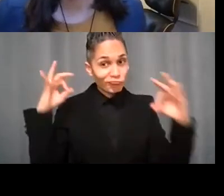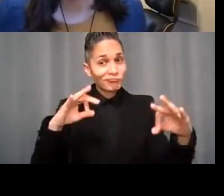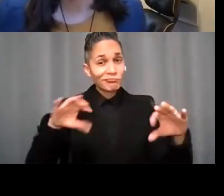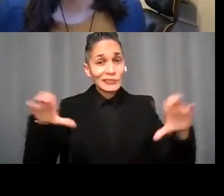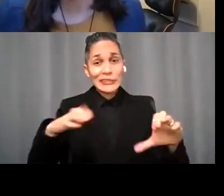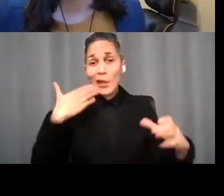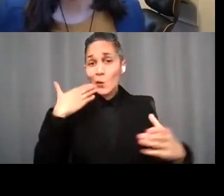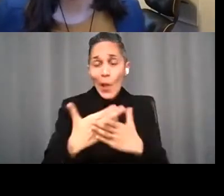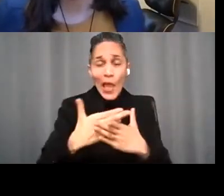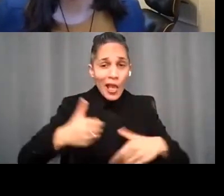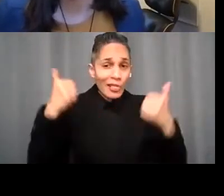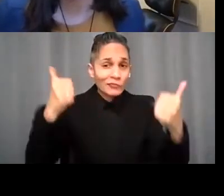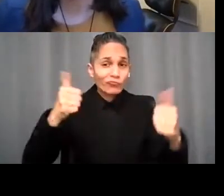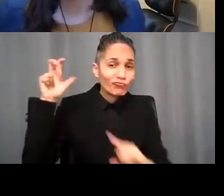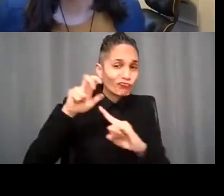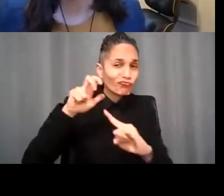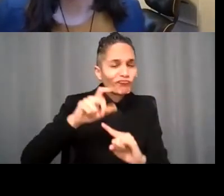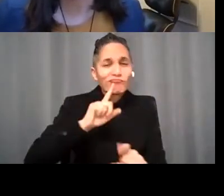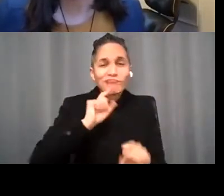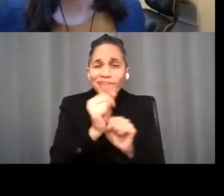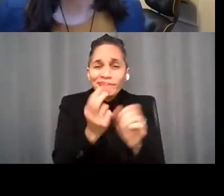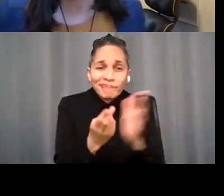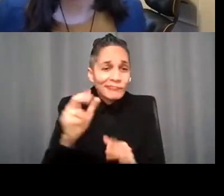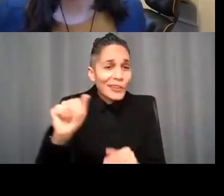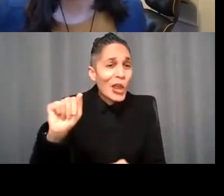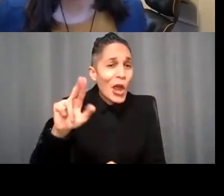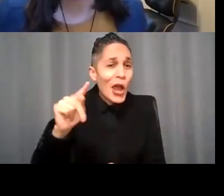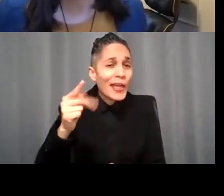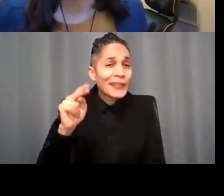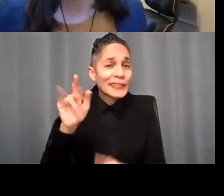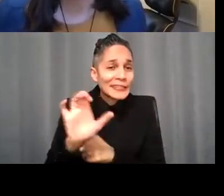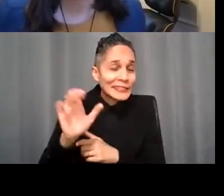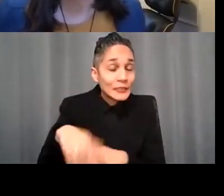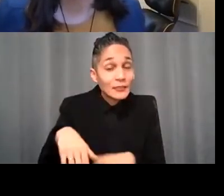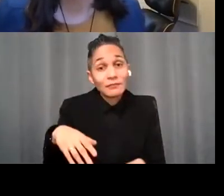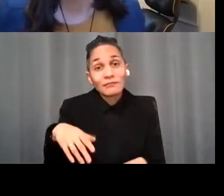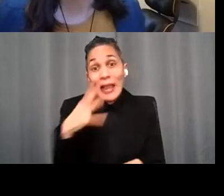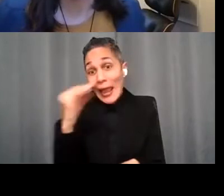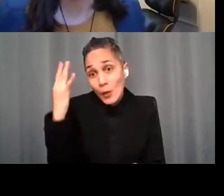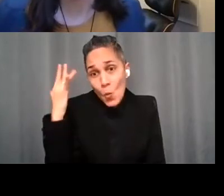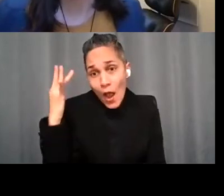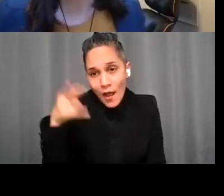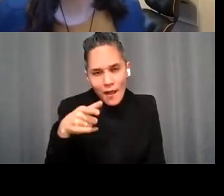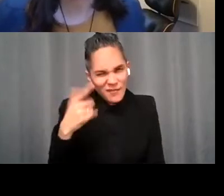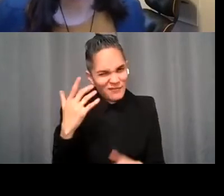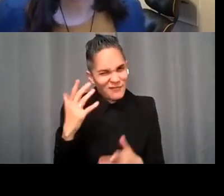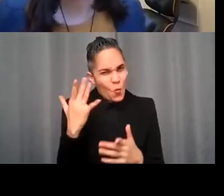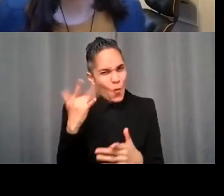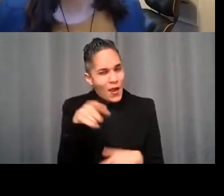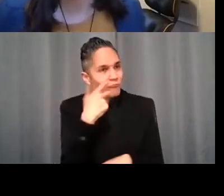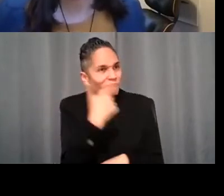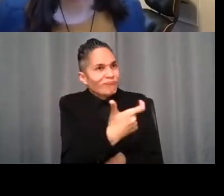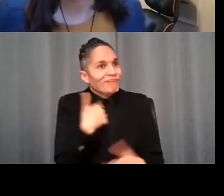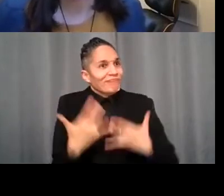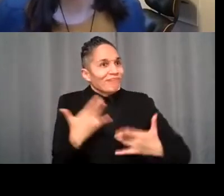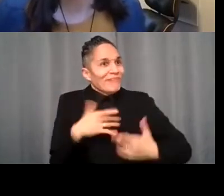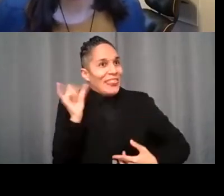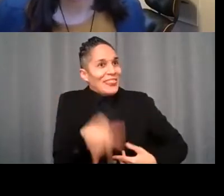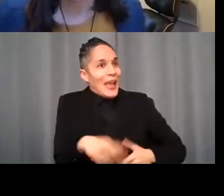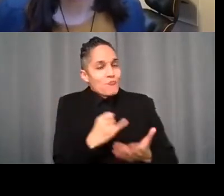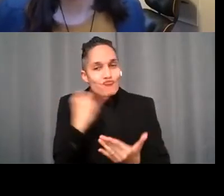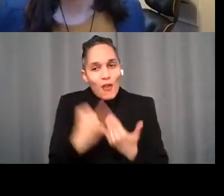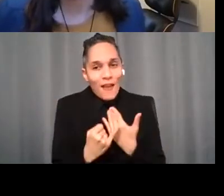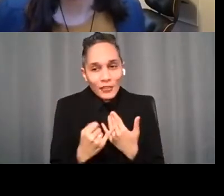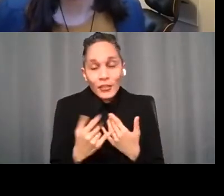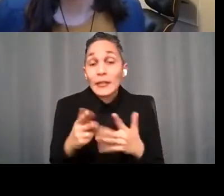well, was authentic storytelling, and maybe why. What got you excited about that specific project? And I